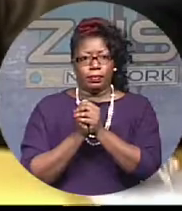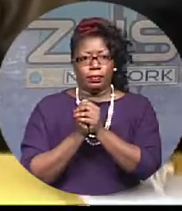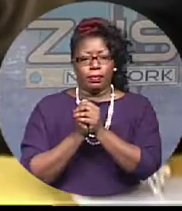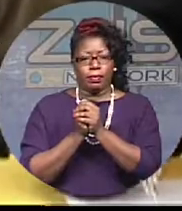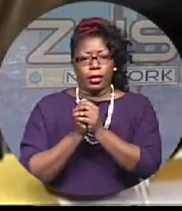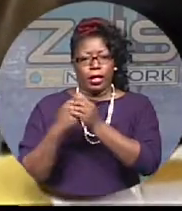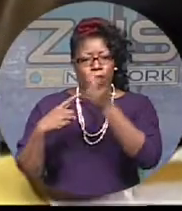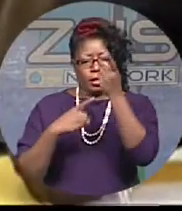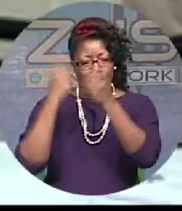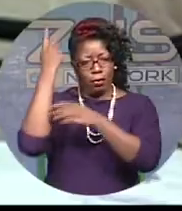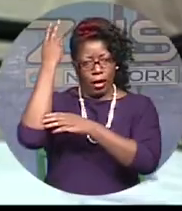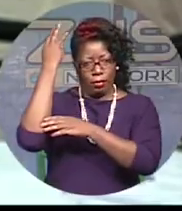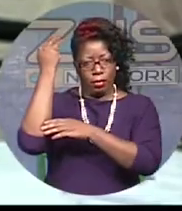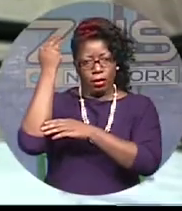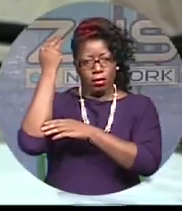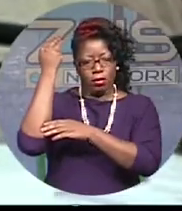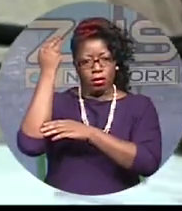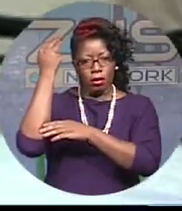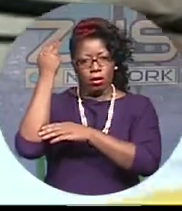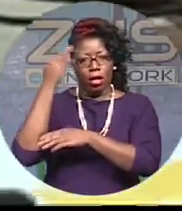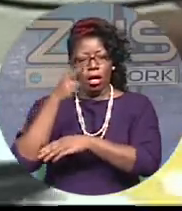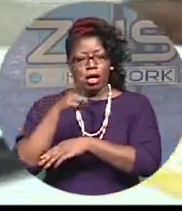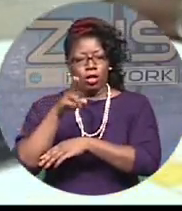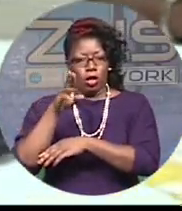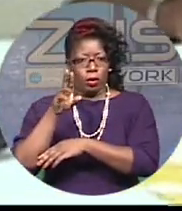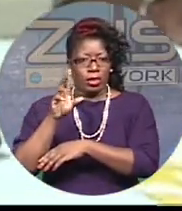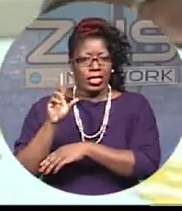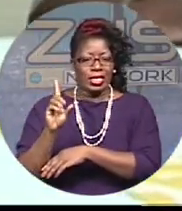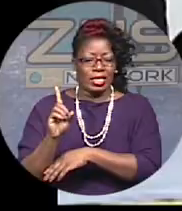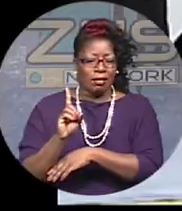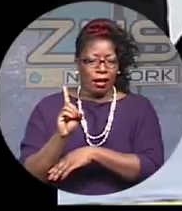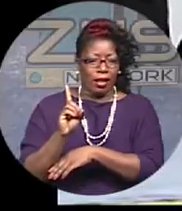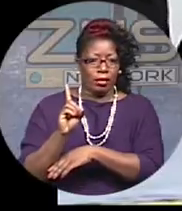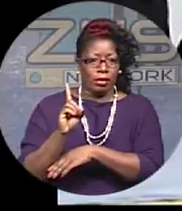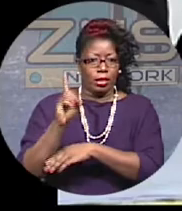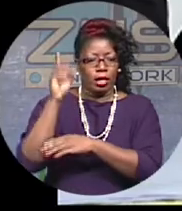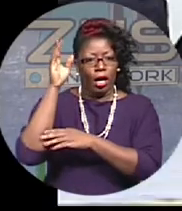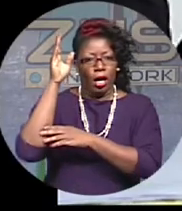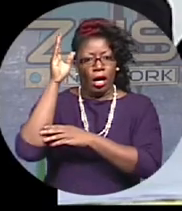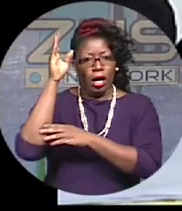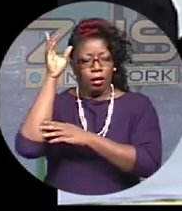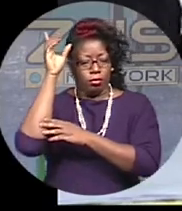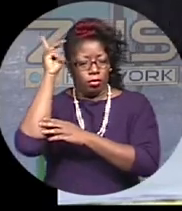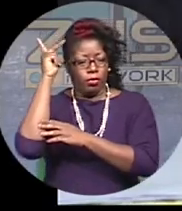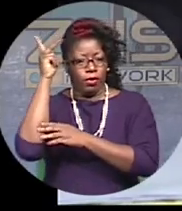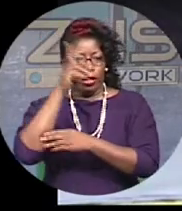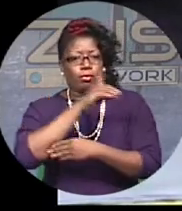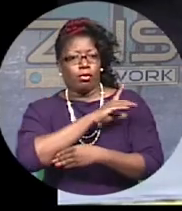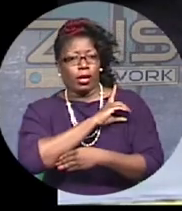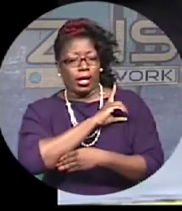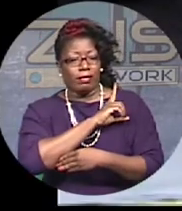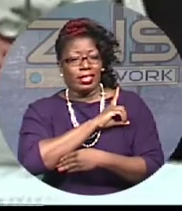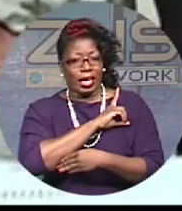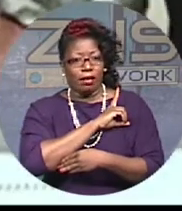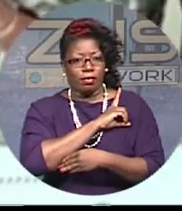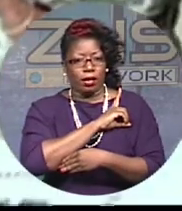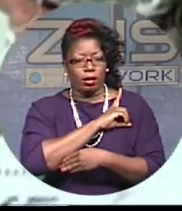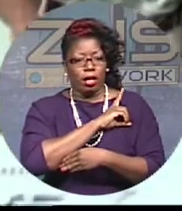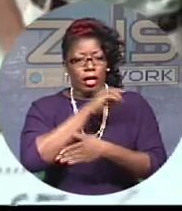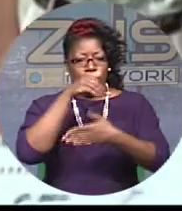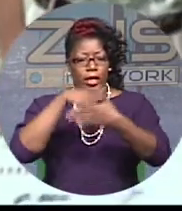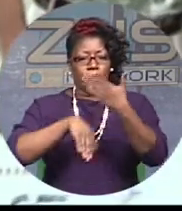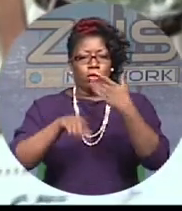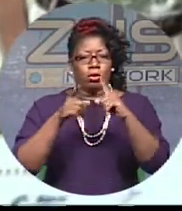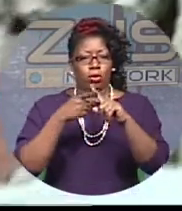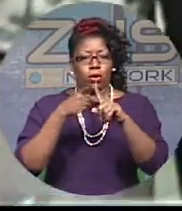Deputy Prime Minister and Minister of Works and Urban Development, the Honorable Philip Davis, led a senior government contingent to San Salvador this